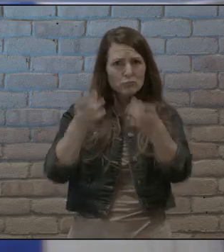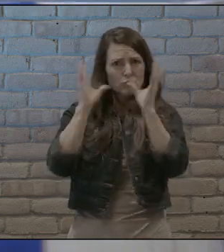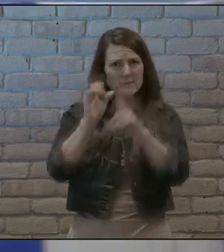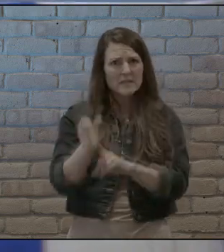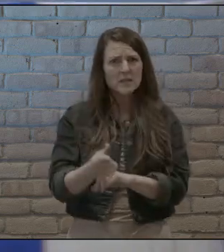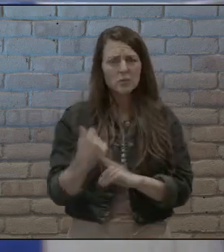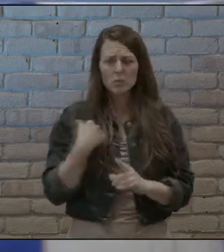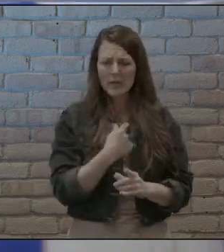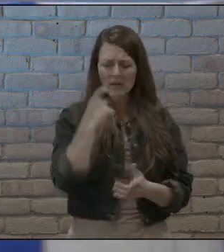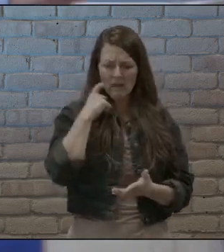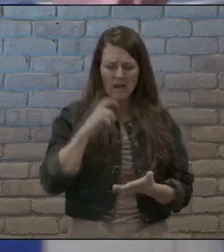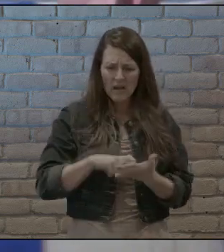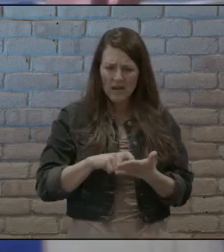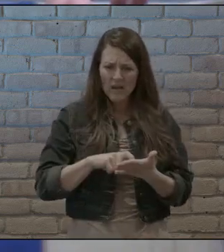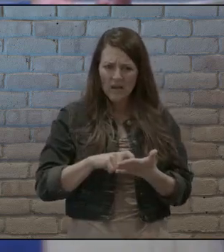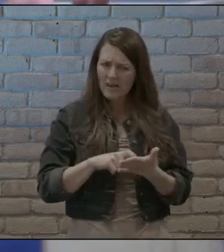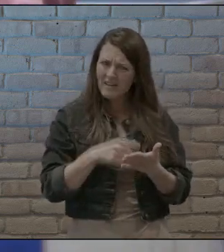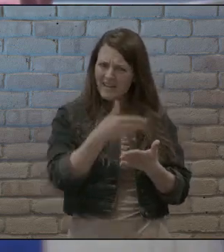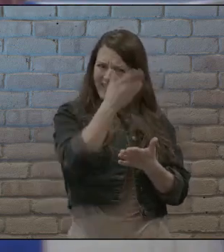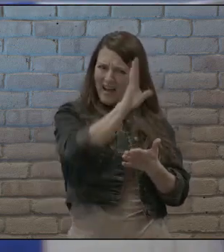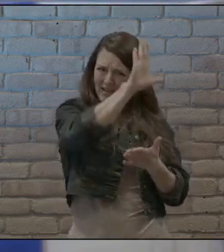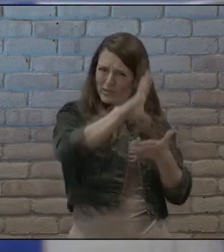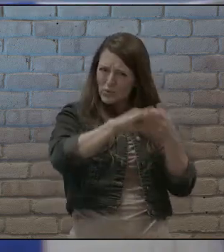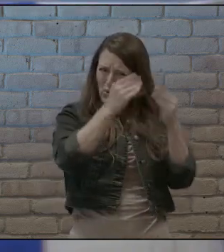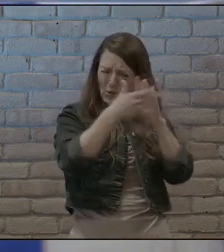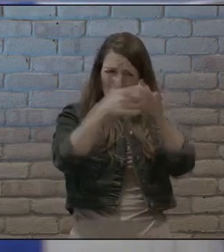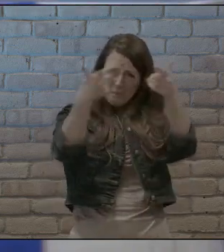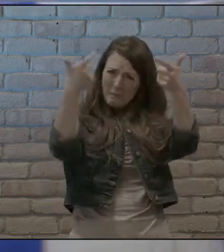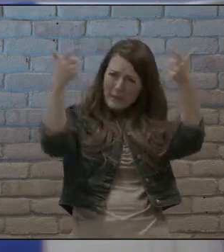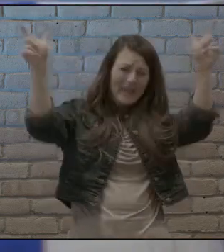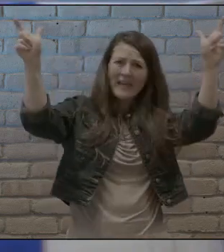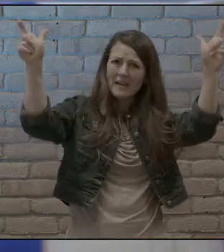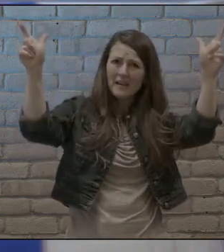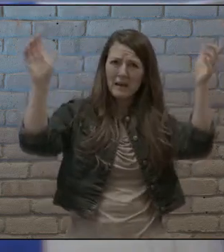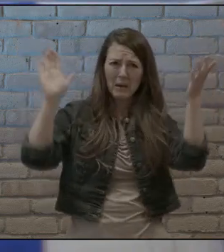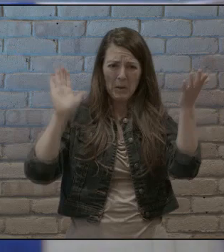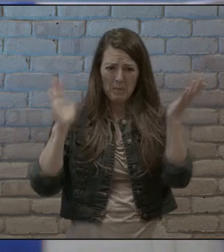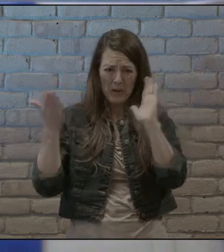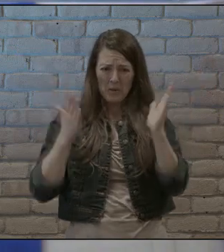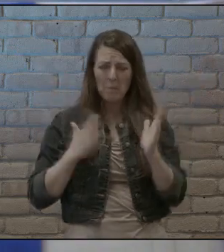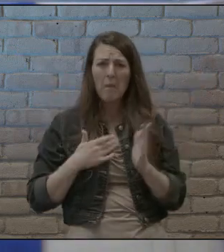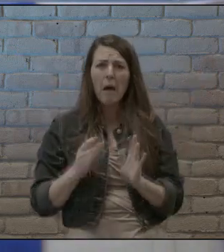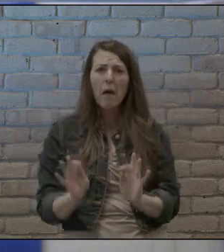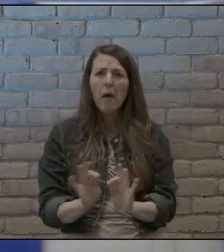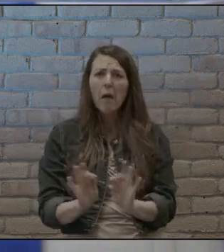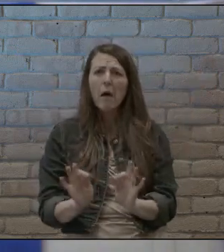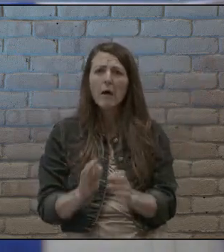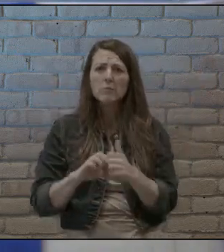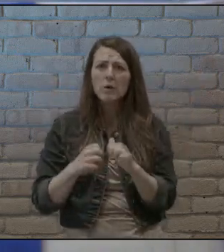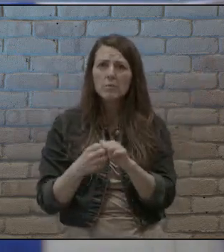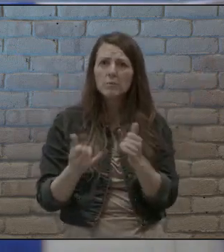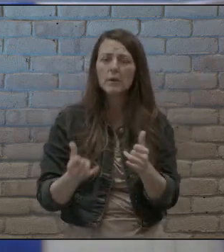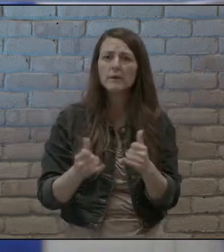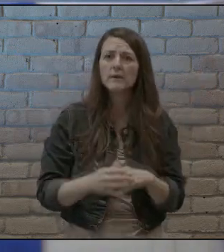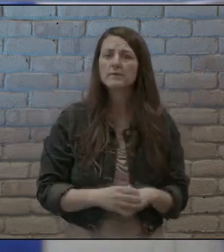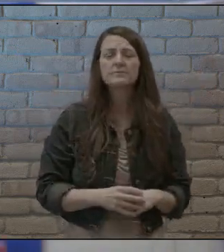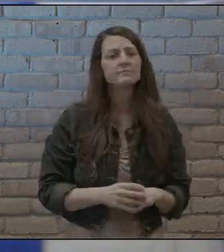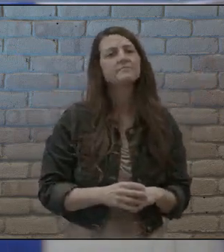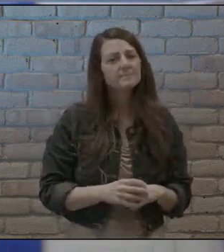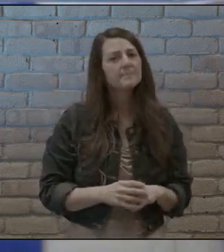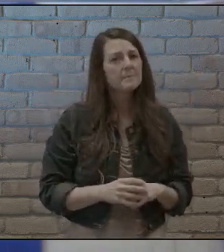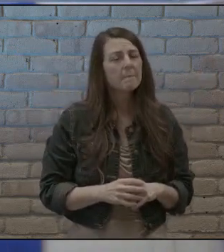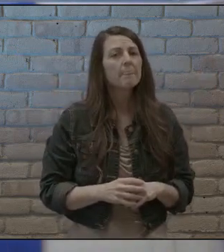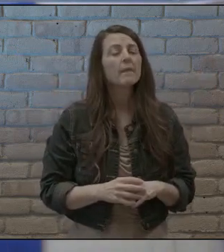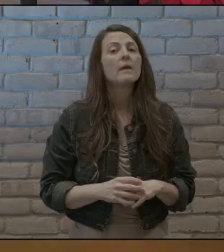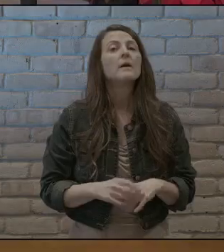what? God's story is so much bigger than the crisis I'm dealing with right now. And